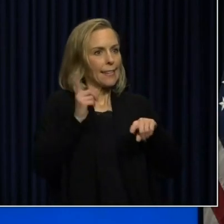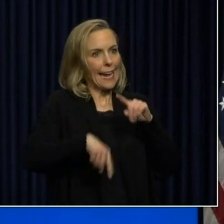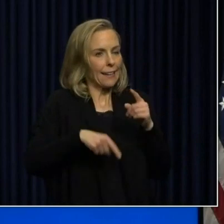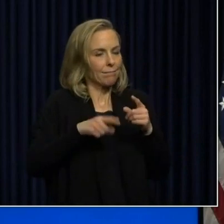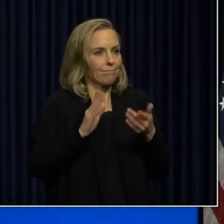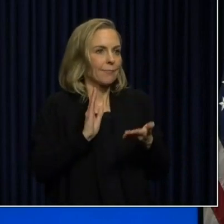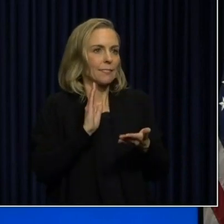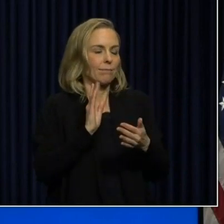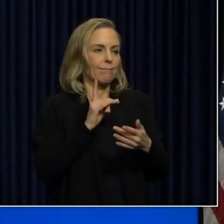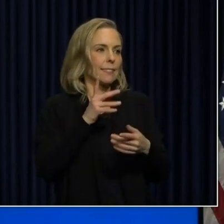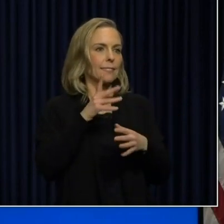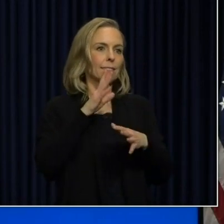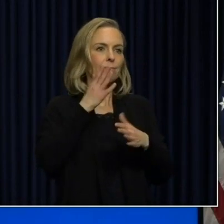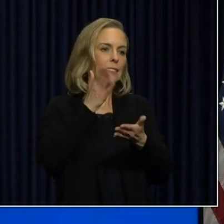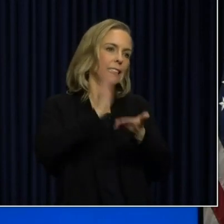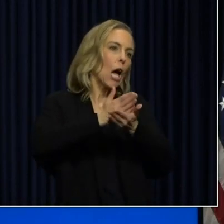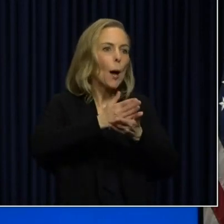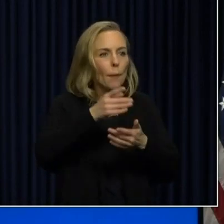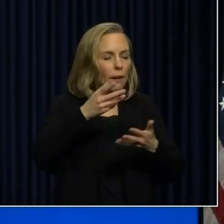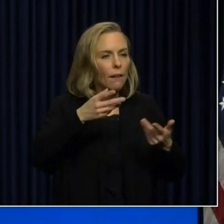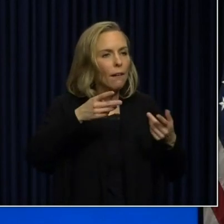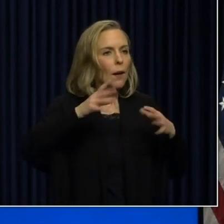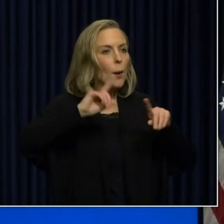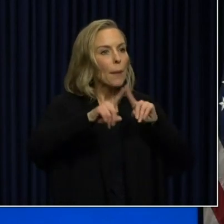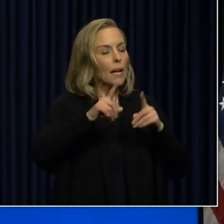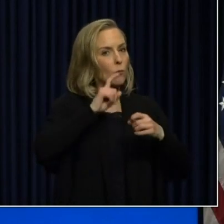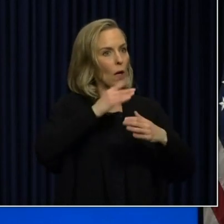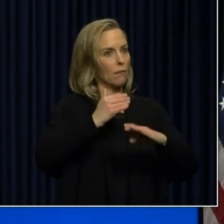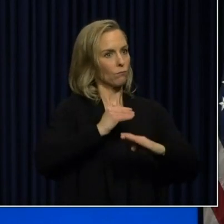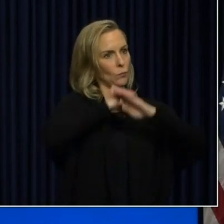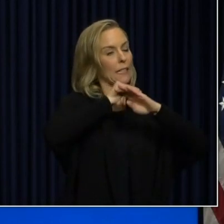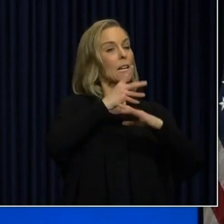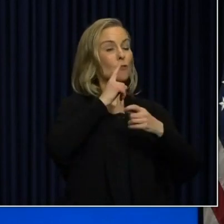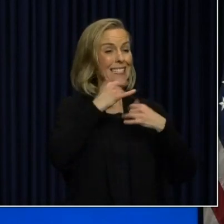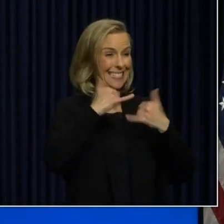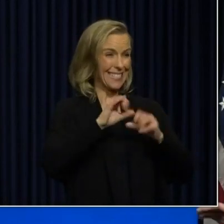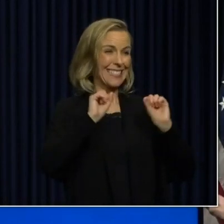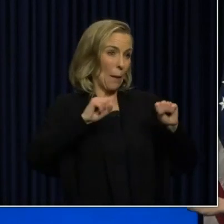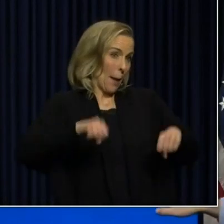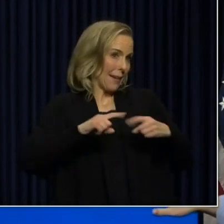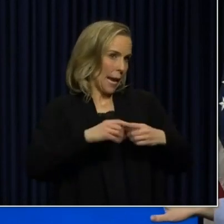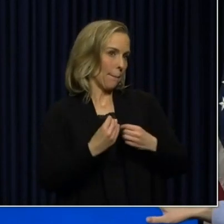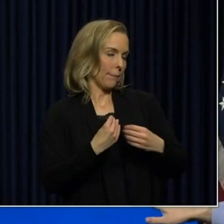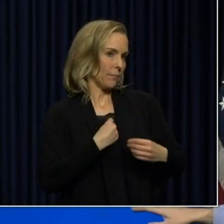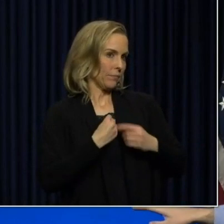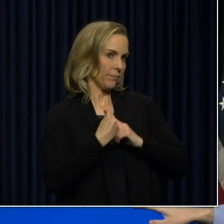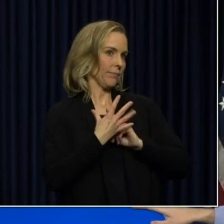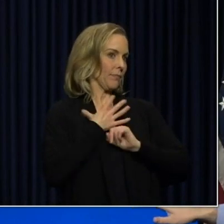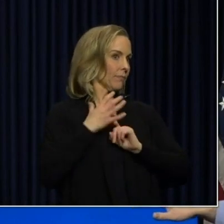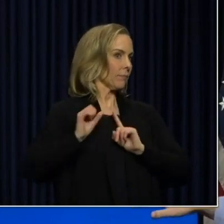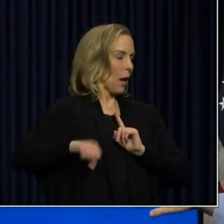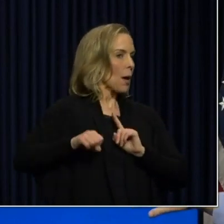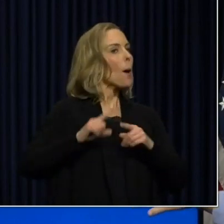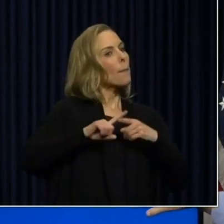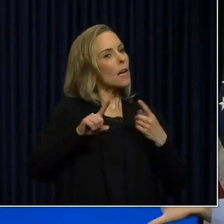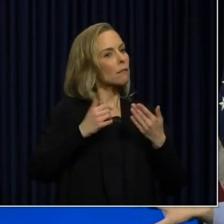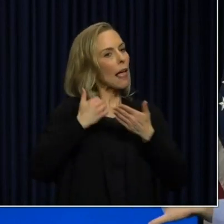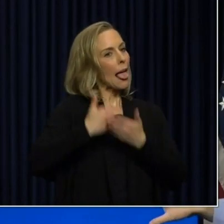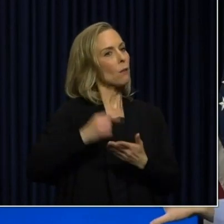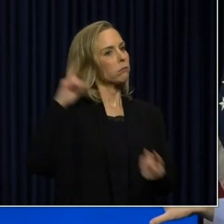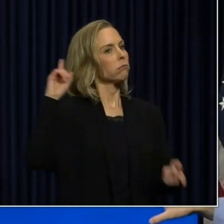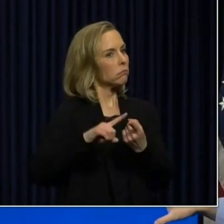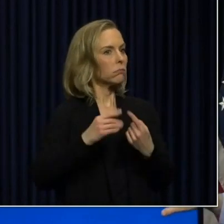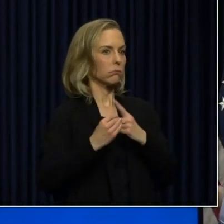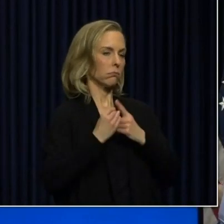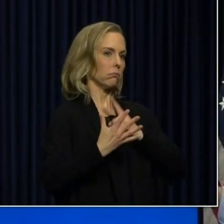but it does potentially reduce the spread from other people. So without a vaccine or